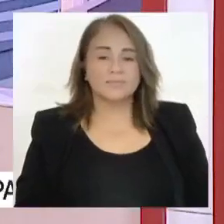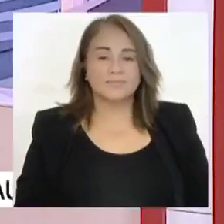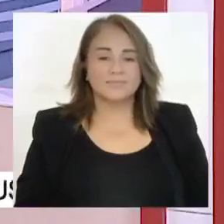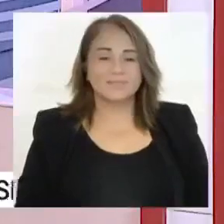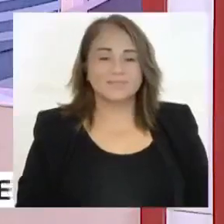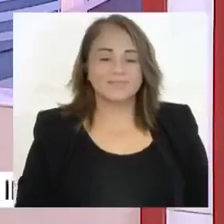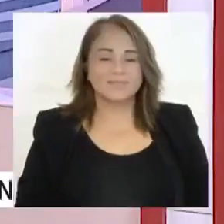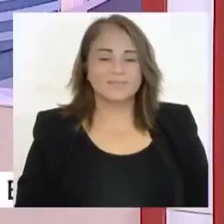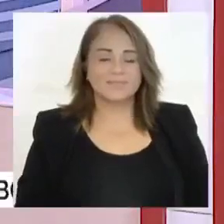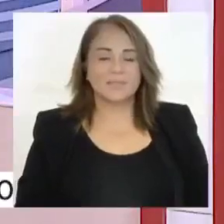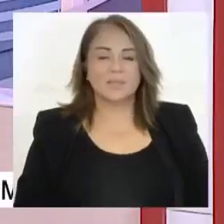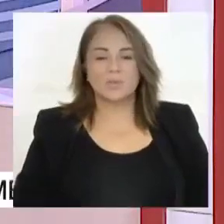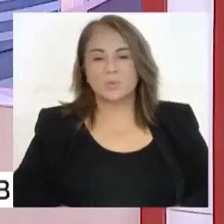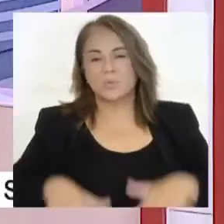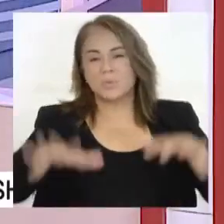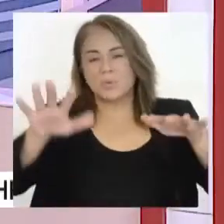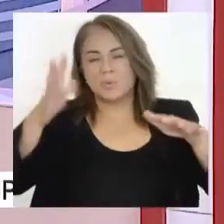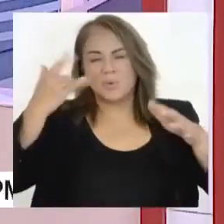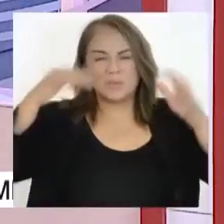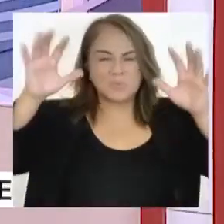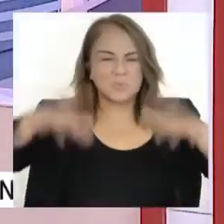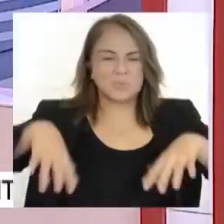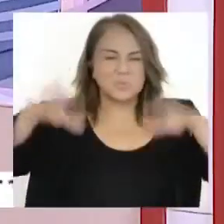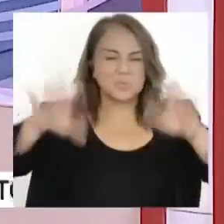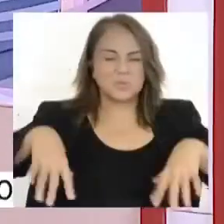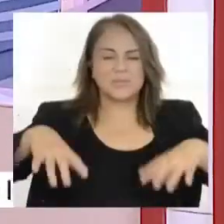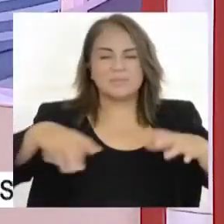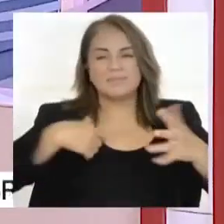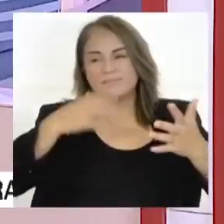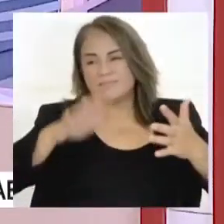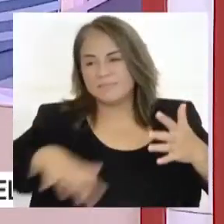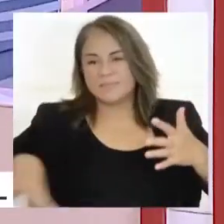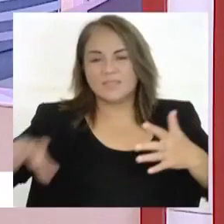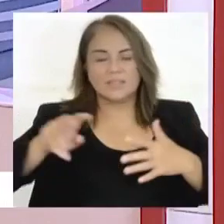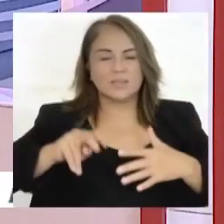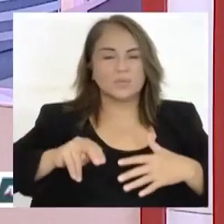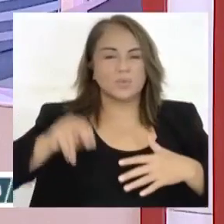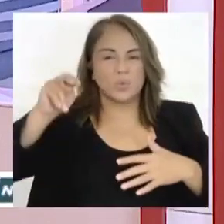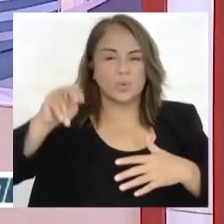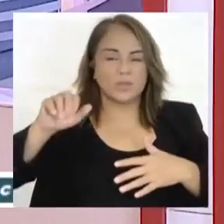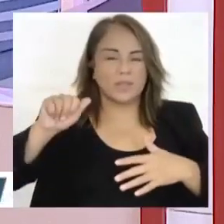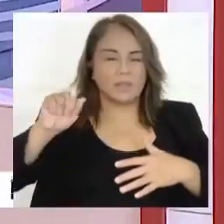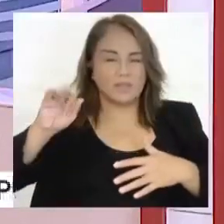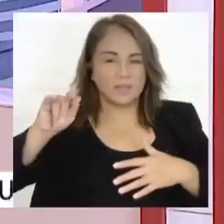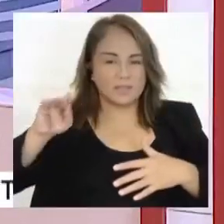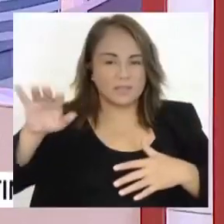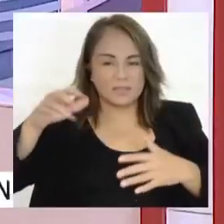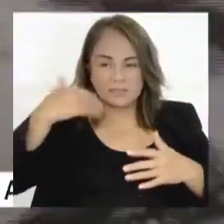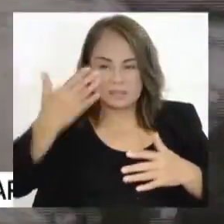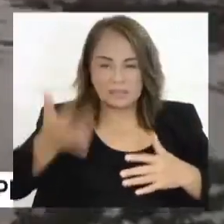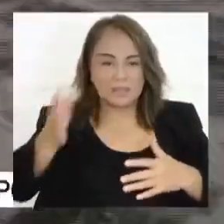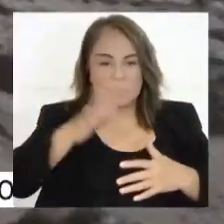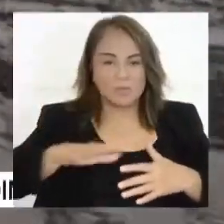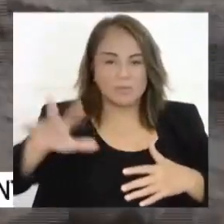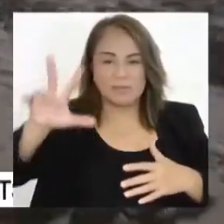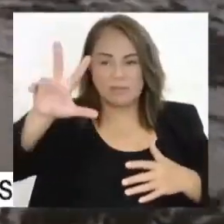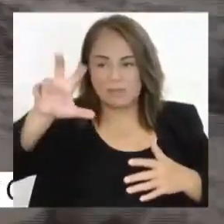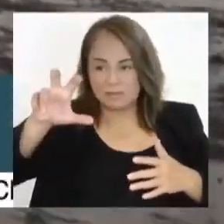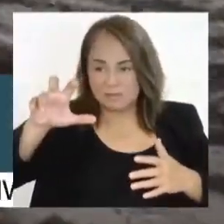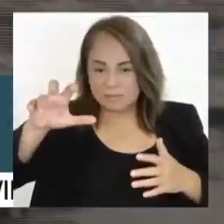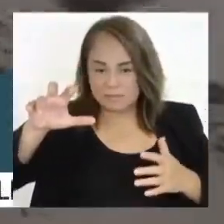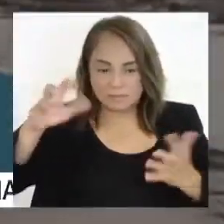Flash floods caused by heavy rains devastated villages in northern Afghanistan, killing over 300 people and injuring more